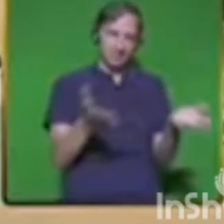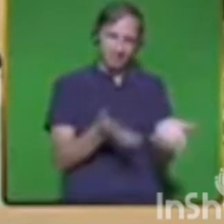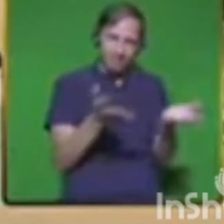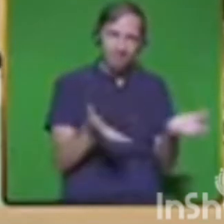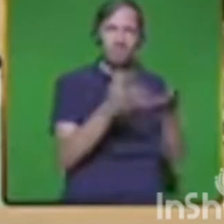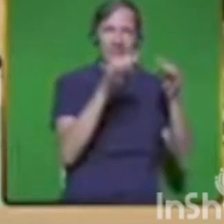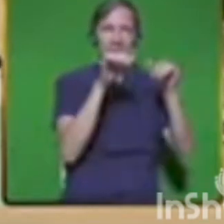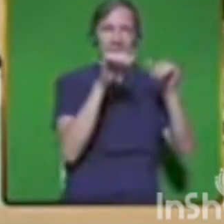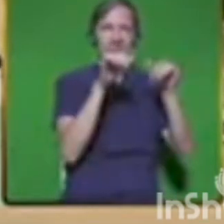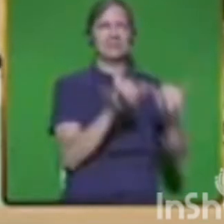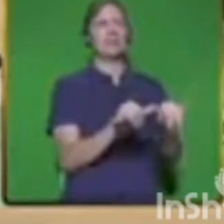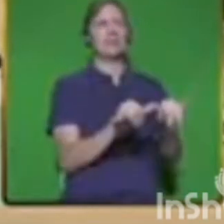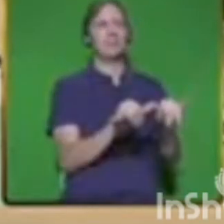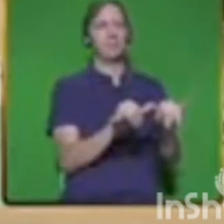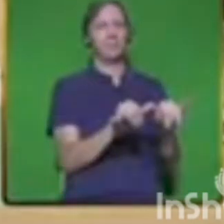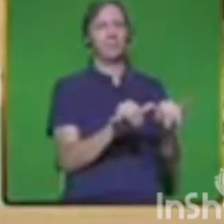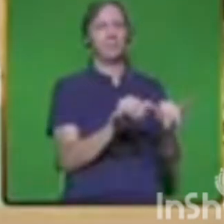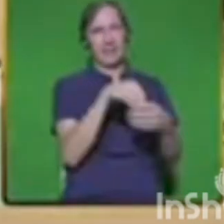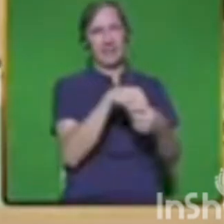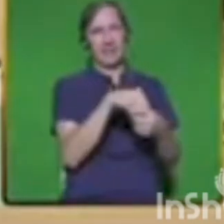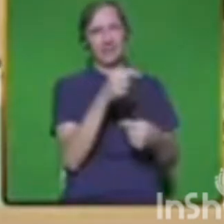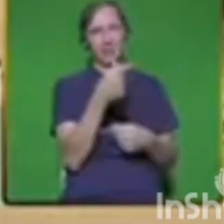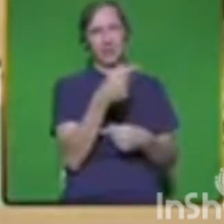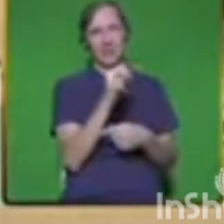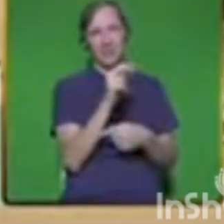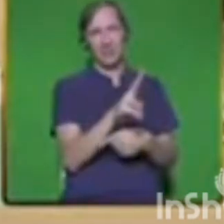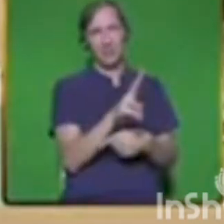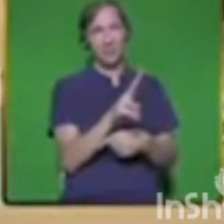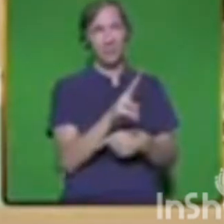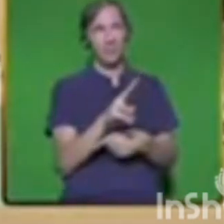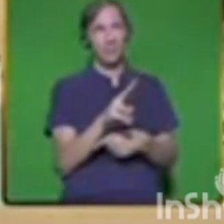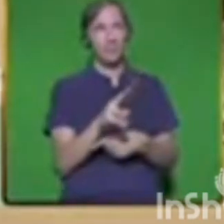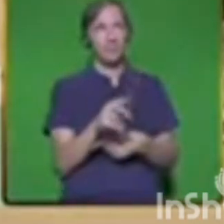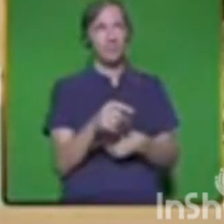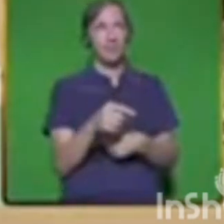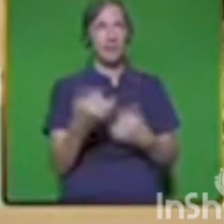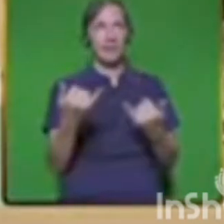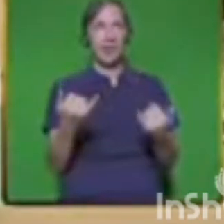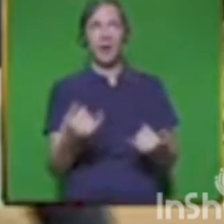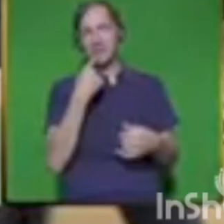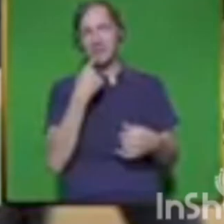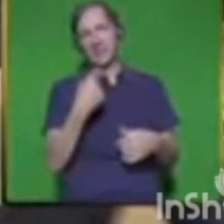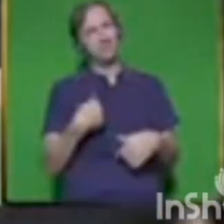I'm standing here today to say, Abahambe. Thank you.